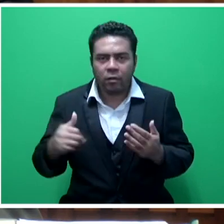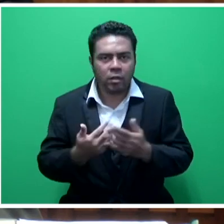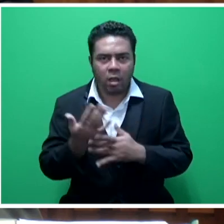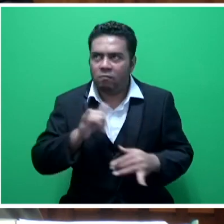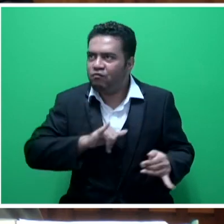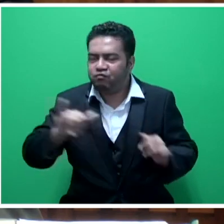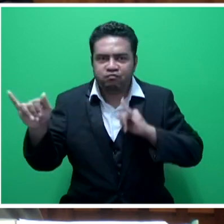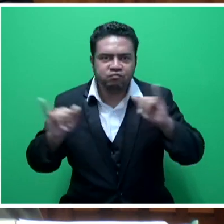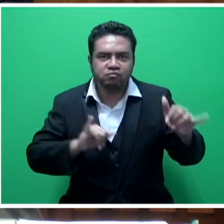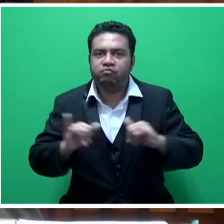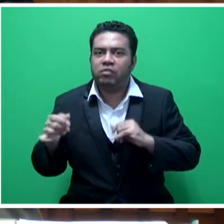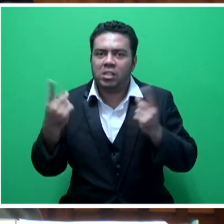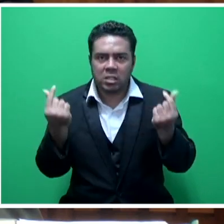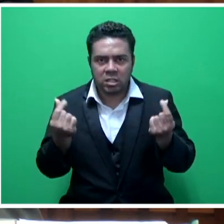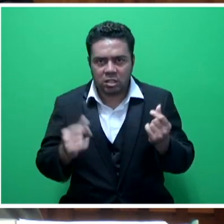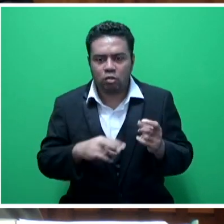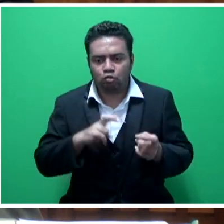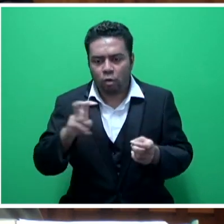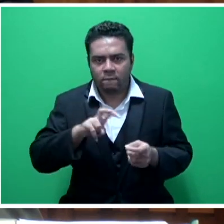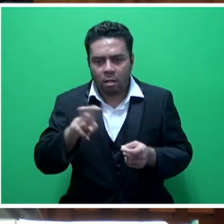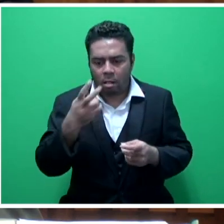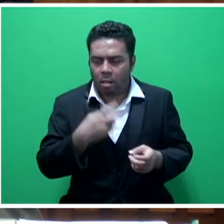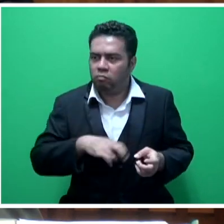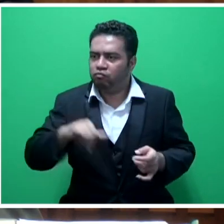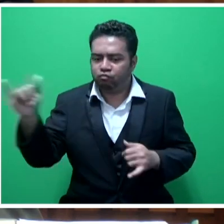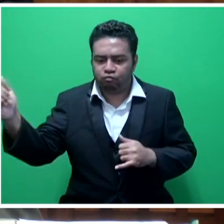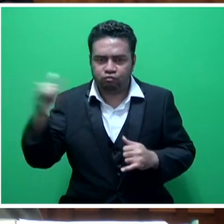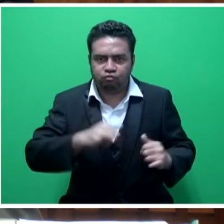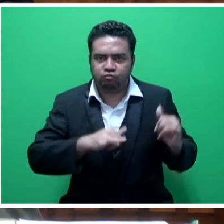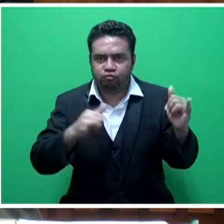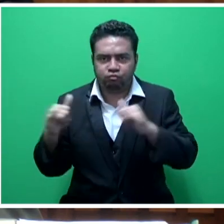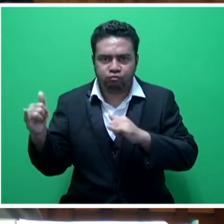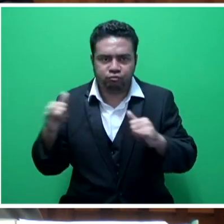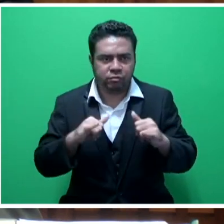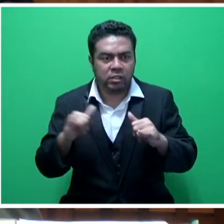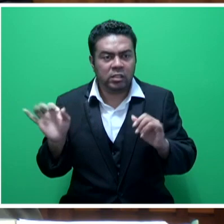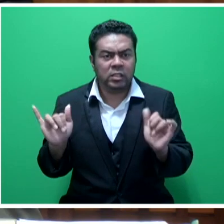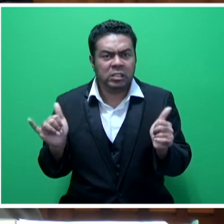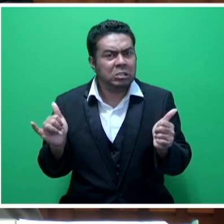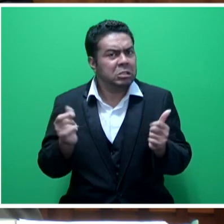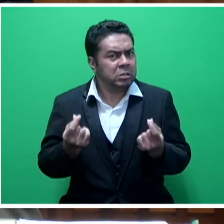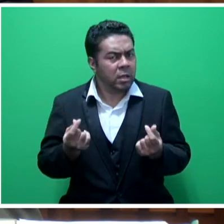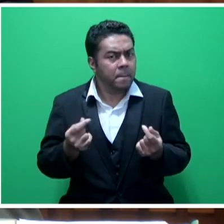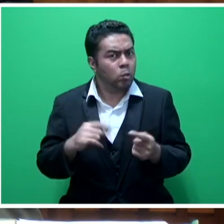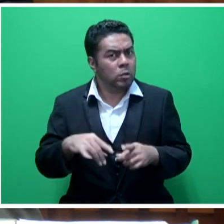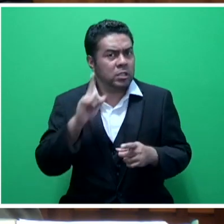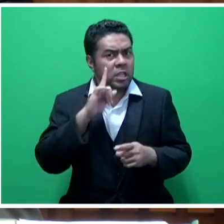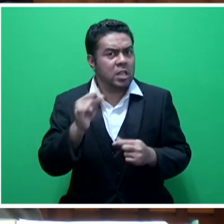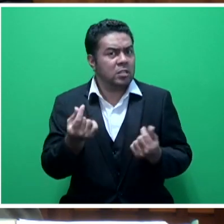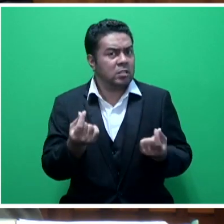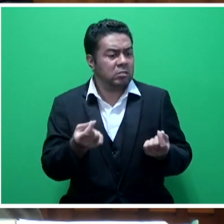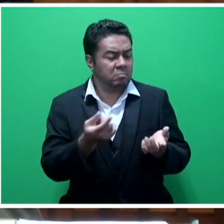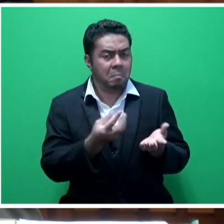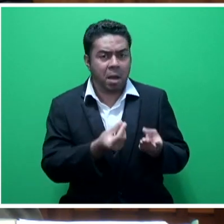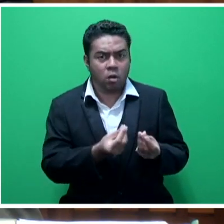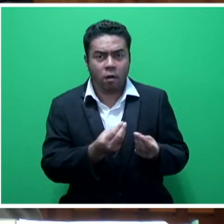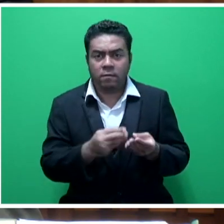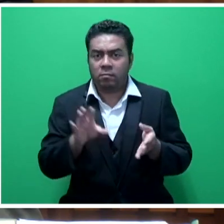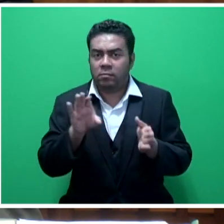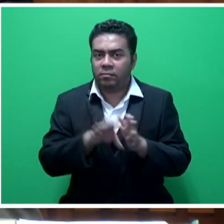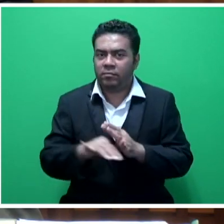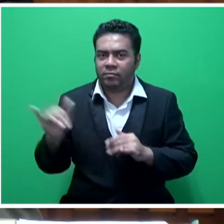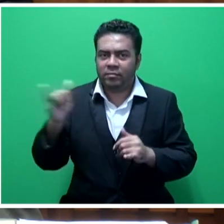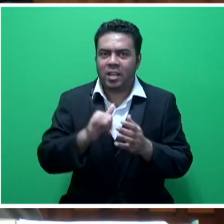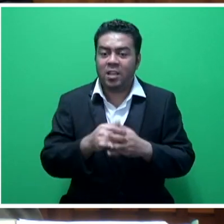needed foreign exchange. Mr. Speaker, sir, Fiji would not see a cent of that foreign exchange should we see the demise of Fiji